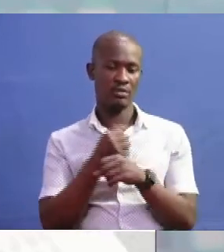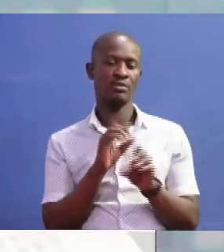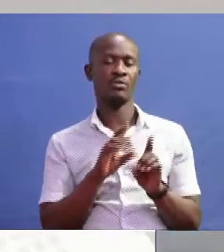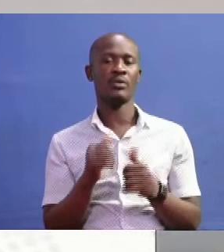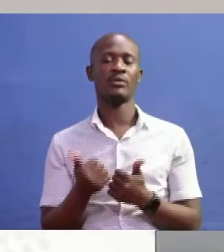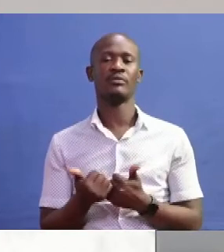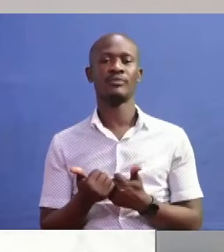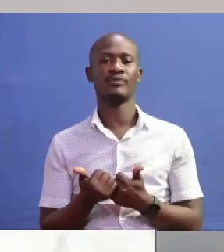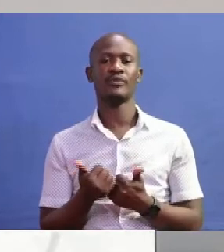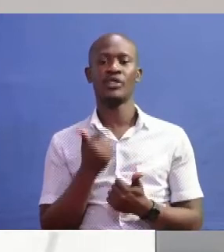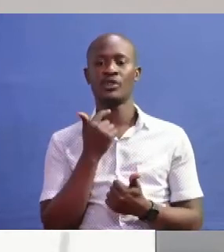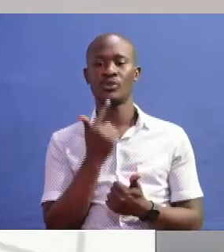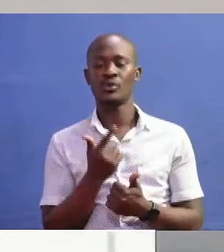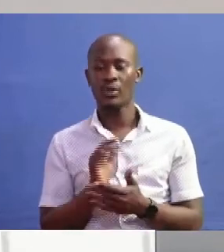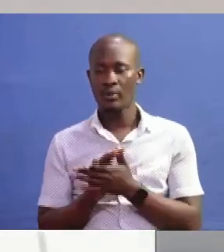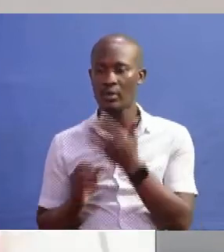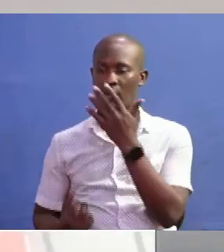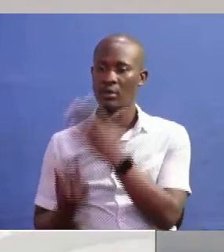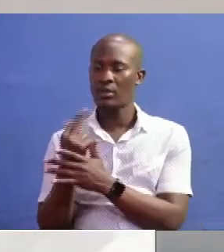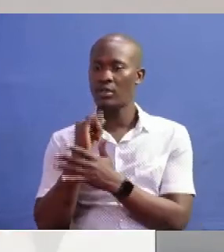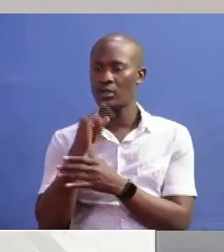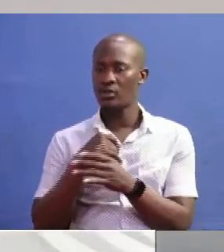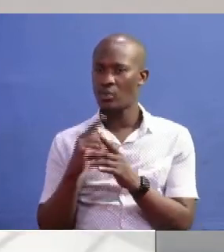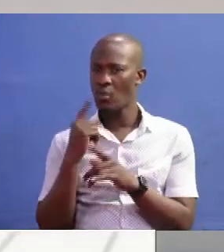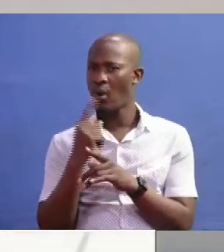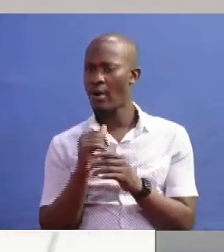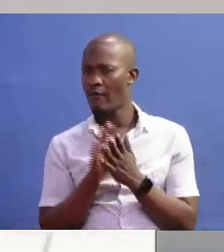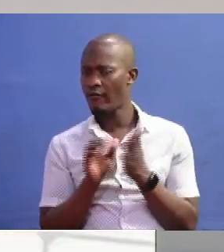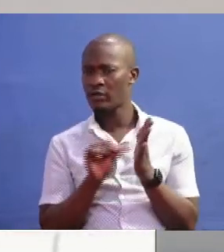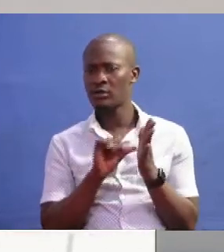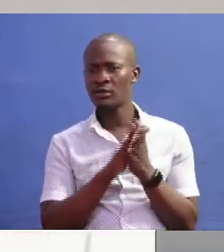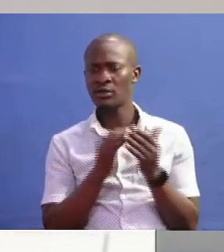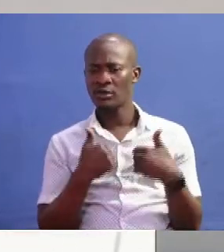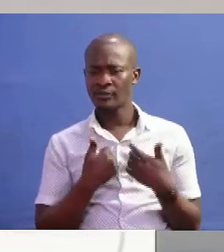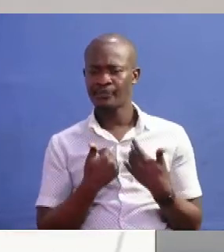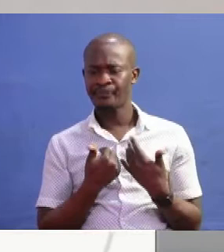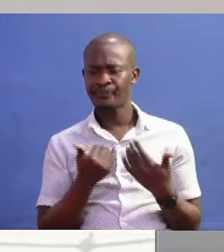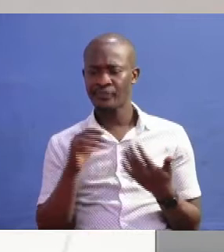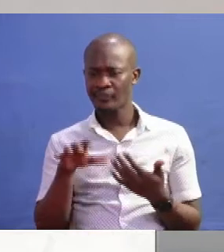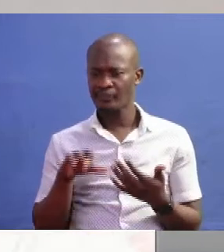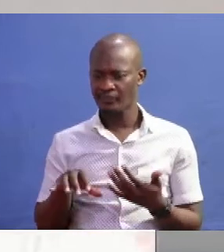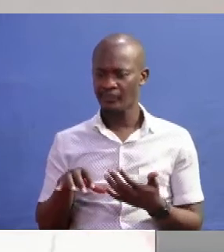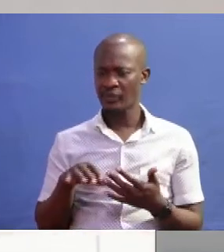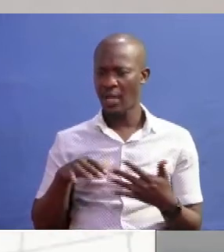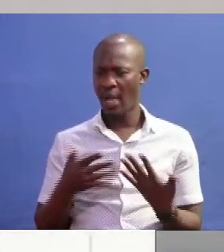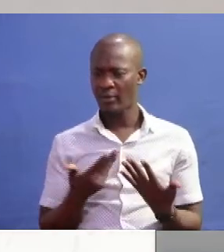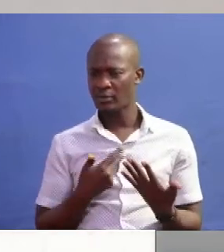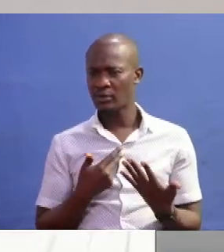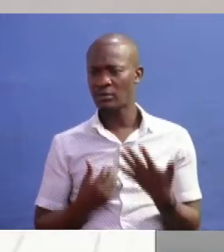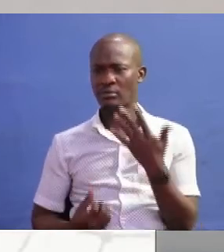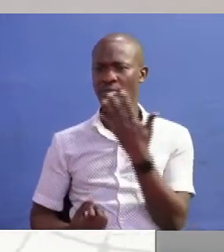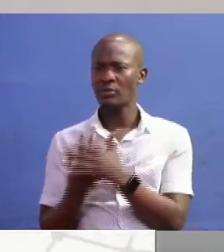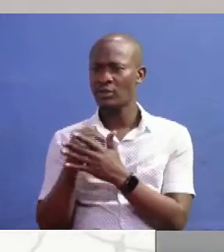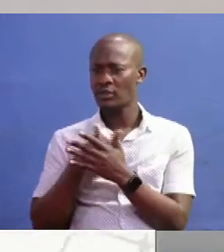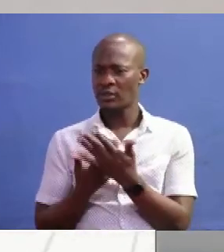you say inflation is one of the issues that are affecting the current market, how really does inflation affect